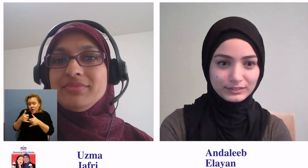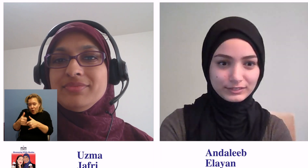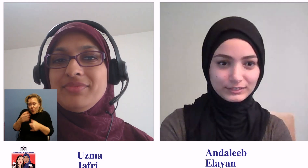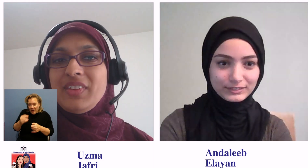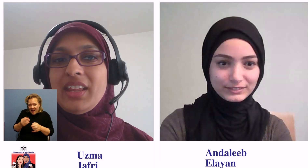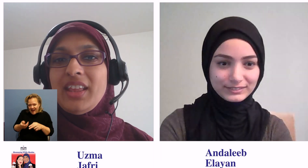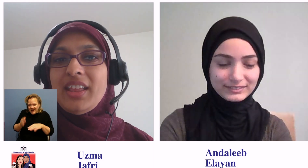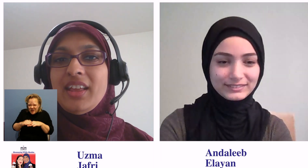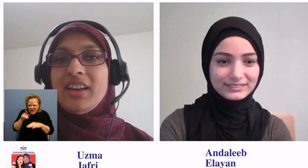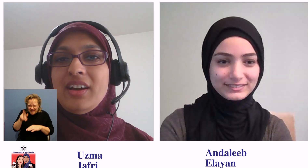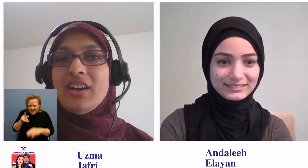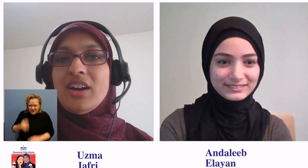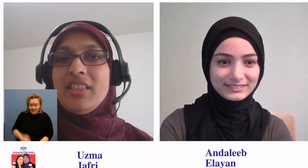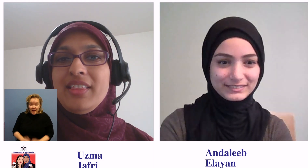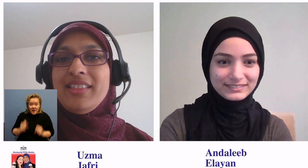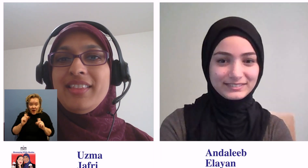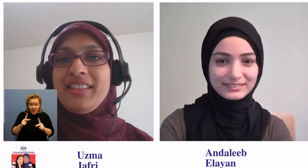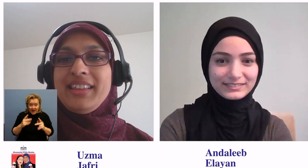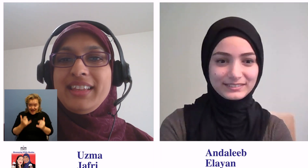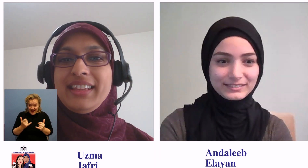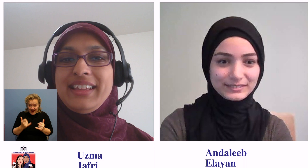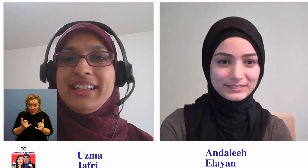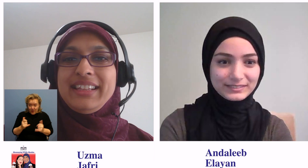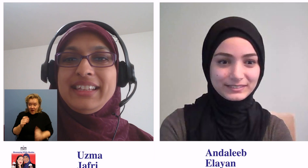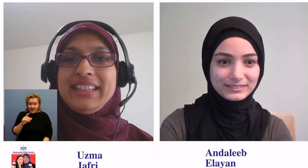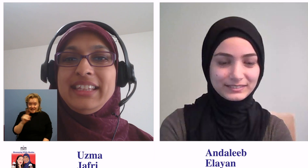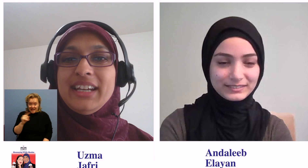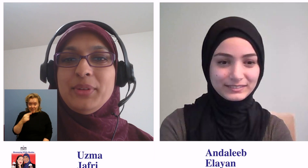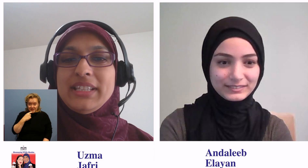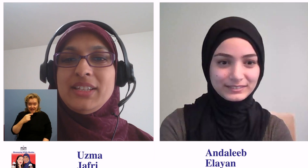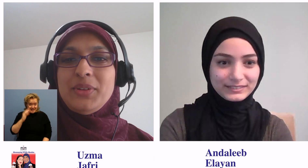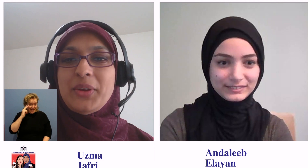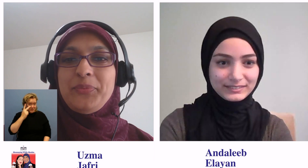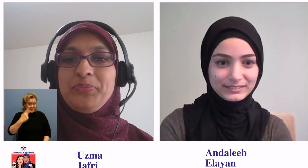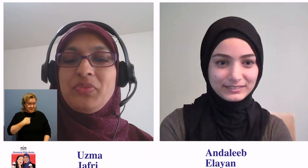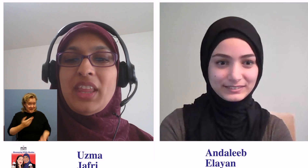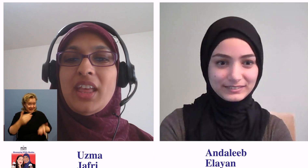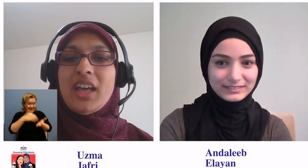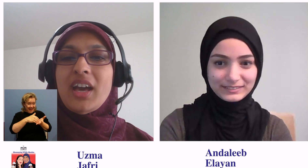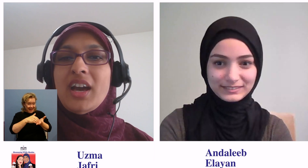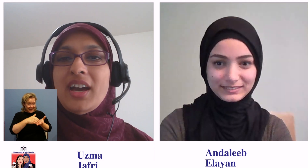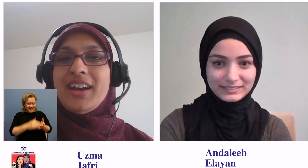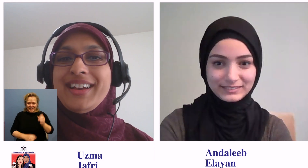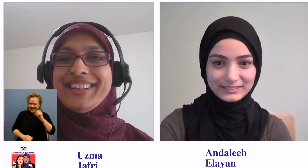yeah, we could see you now.